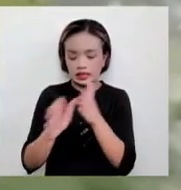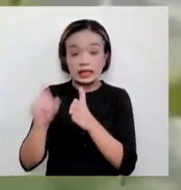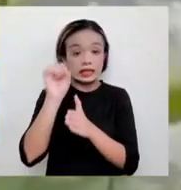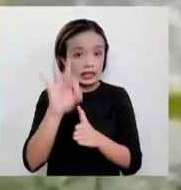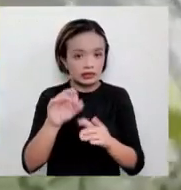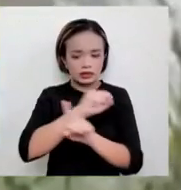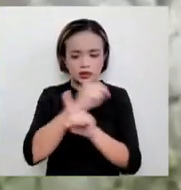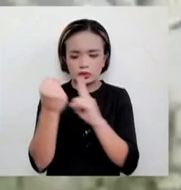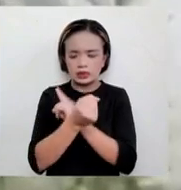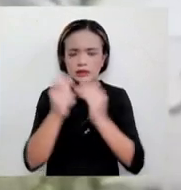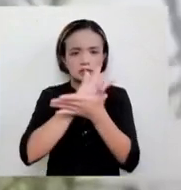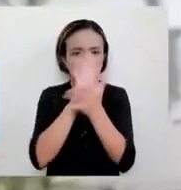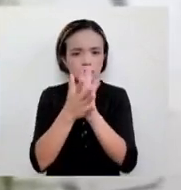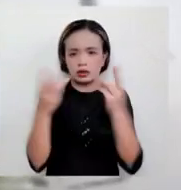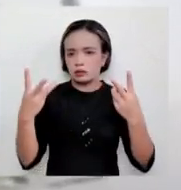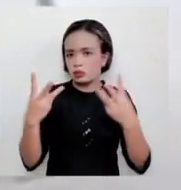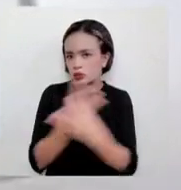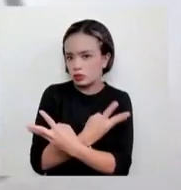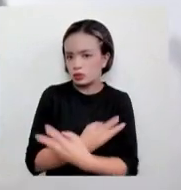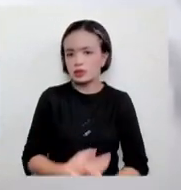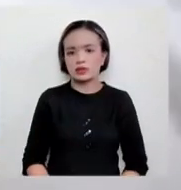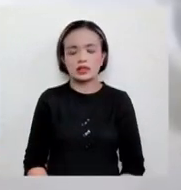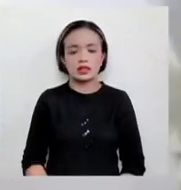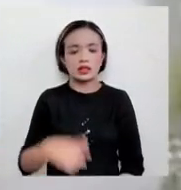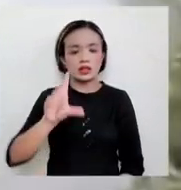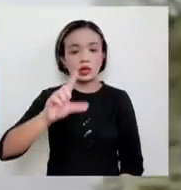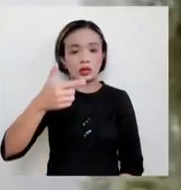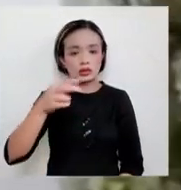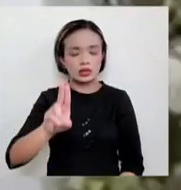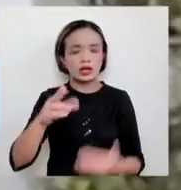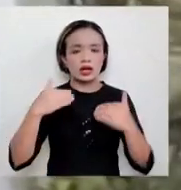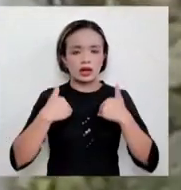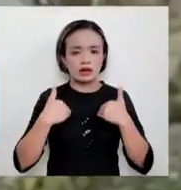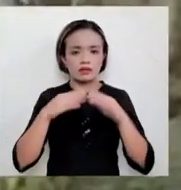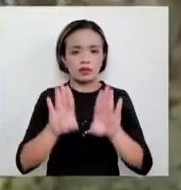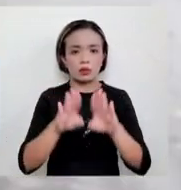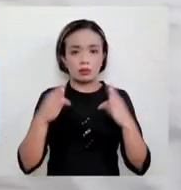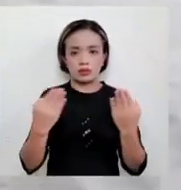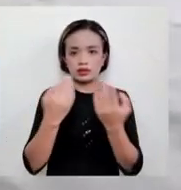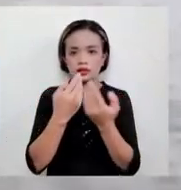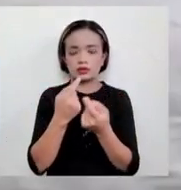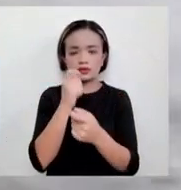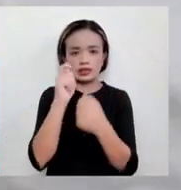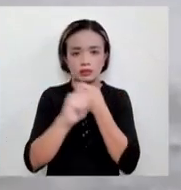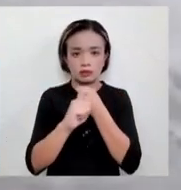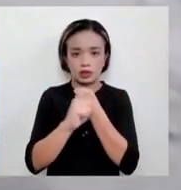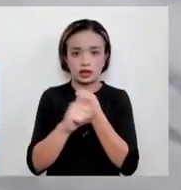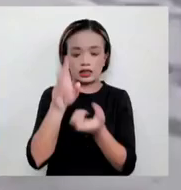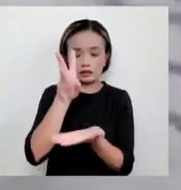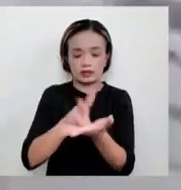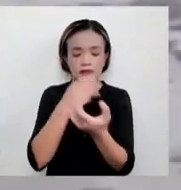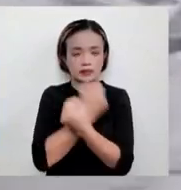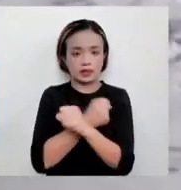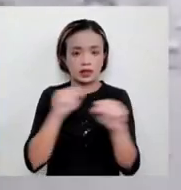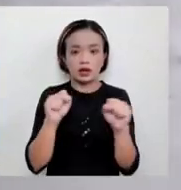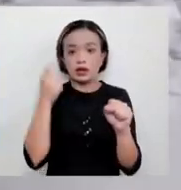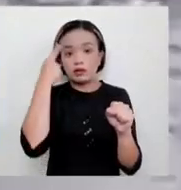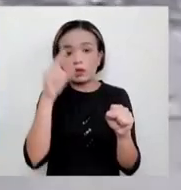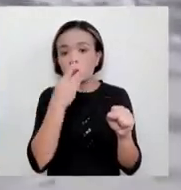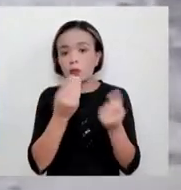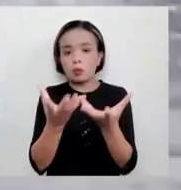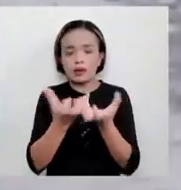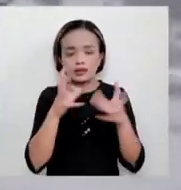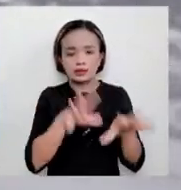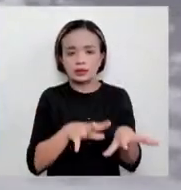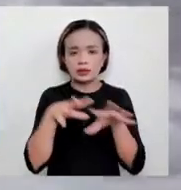worsens. The local government has also opened evacuation centers for those who want to evacuate. Among the villages